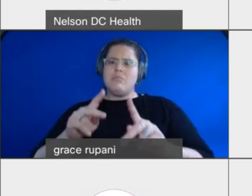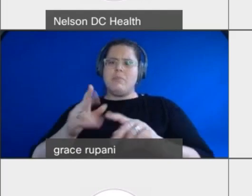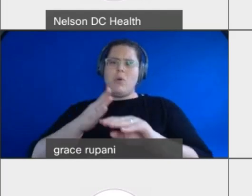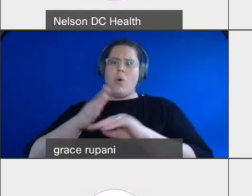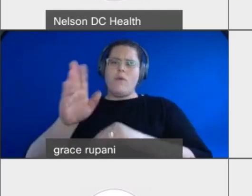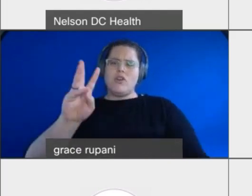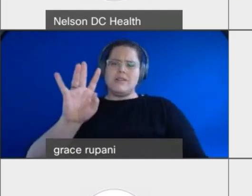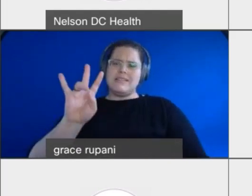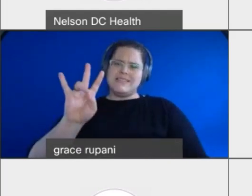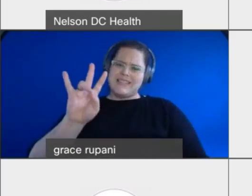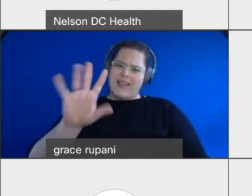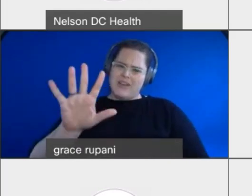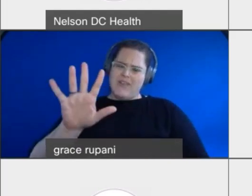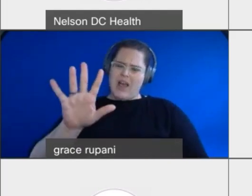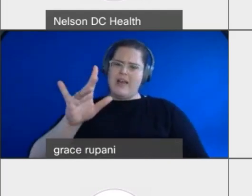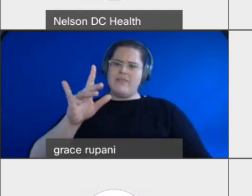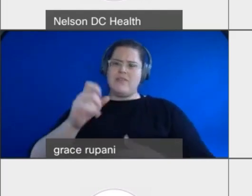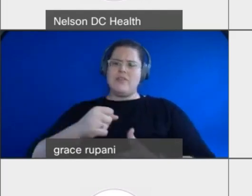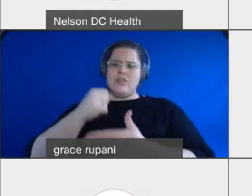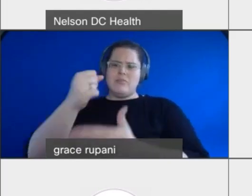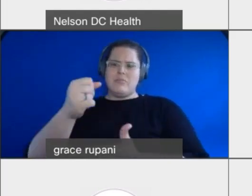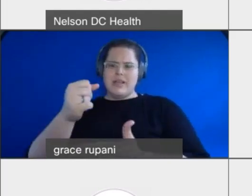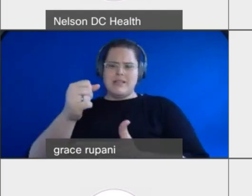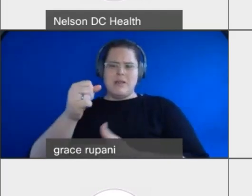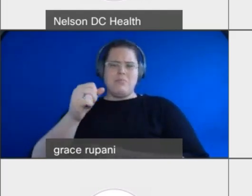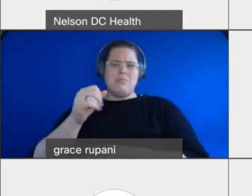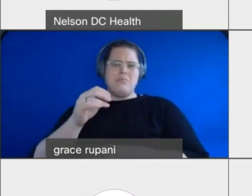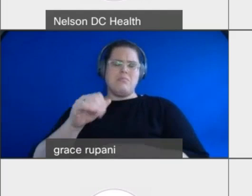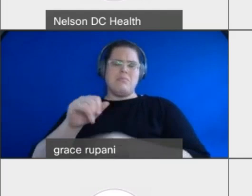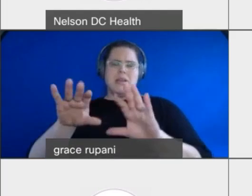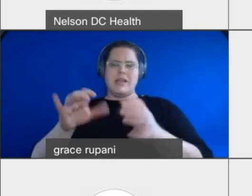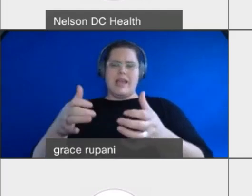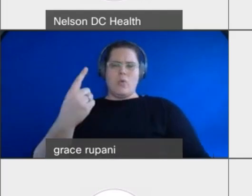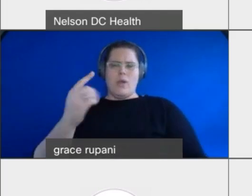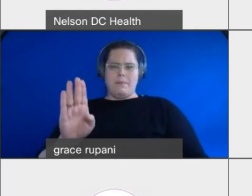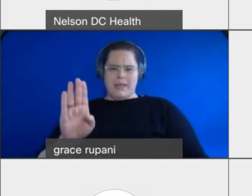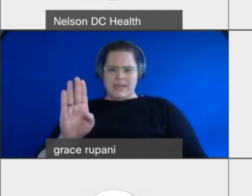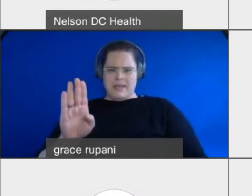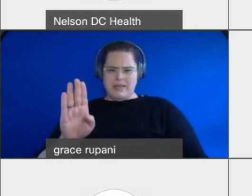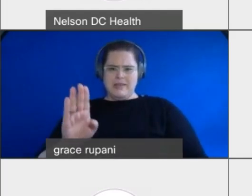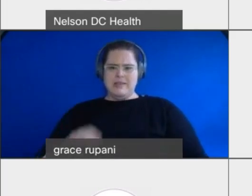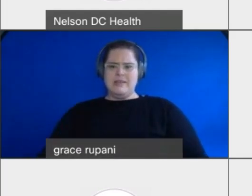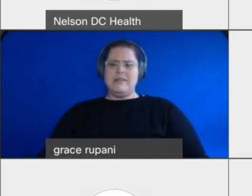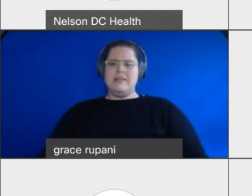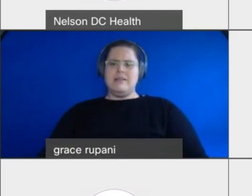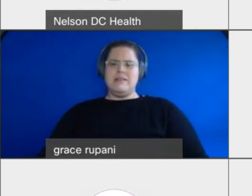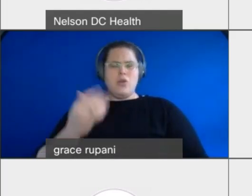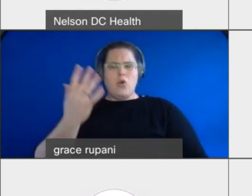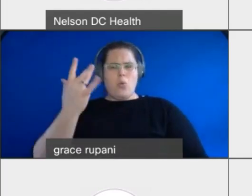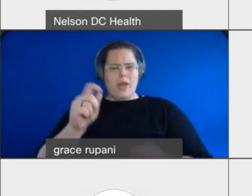category 1B with those 65 to 74 in category 1C. I would like to know why that